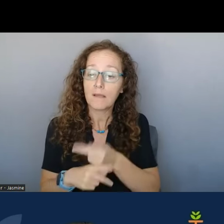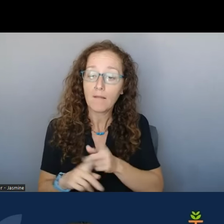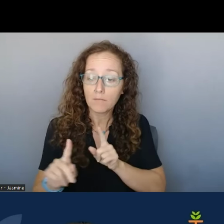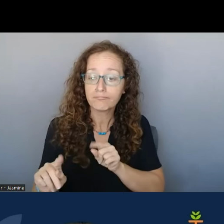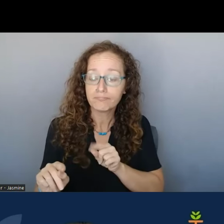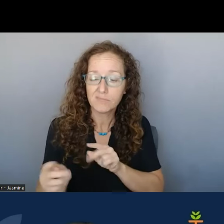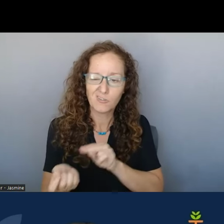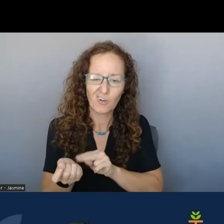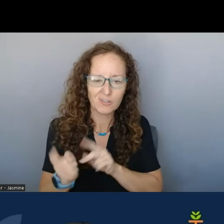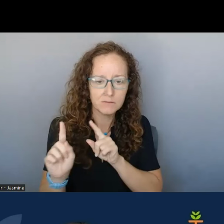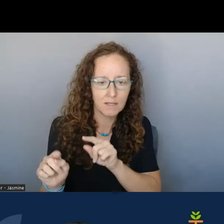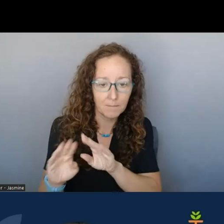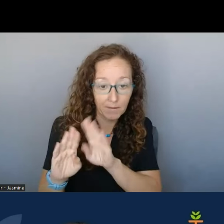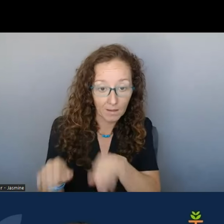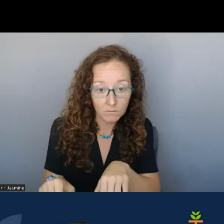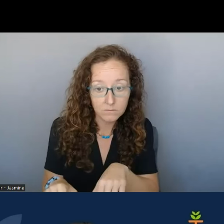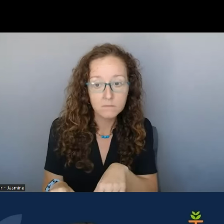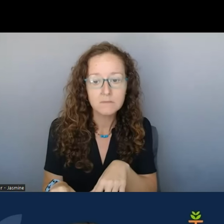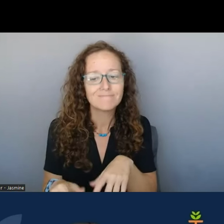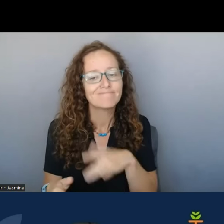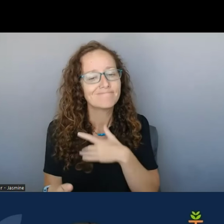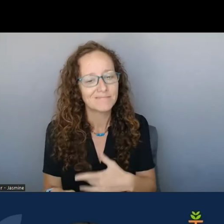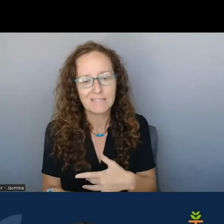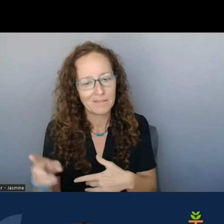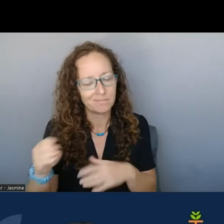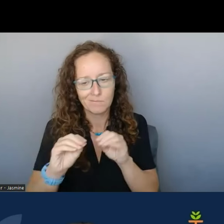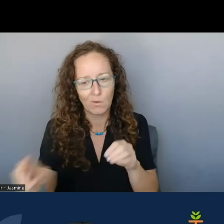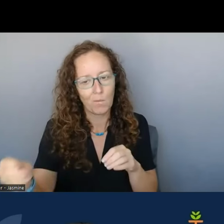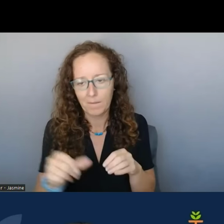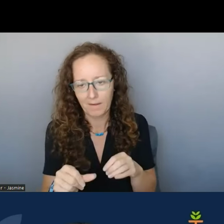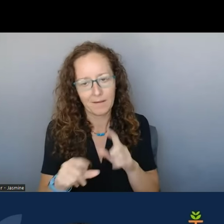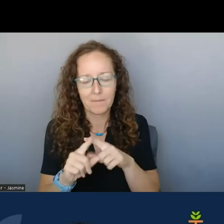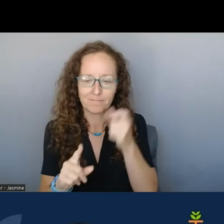generally no cost sharing here, but you do have to meet some pretty stringent requirements.